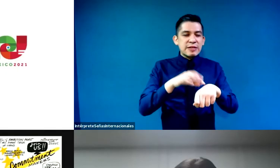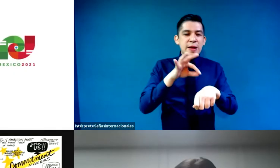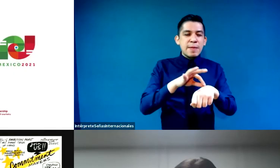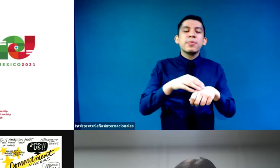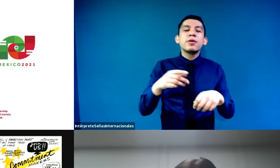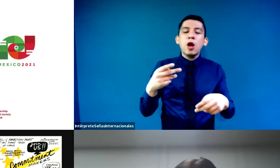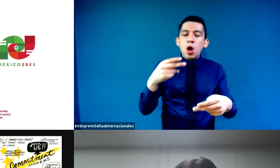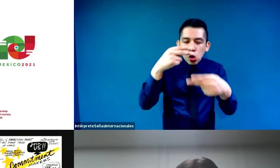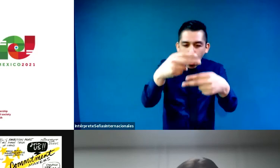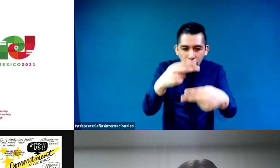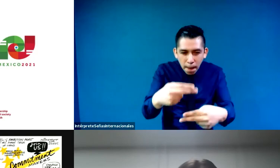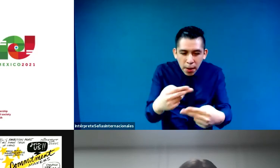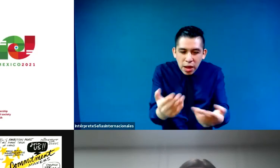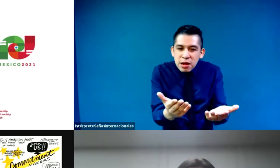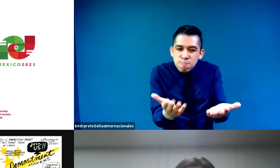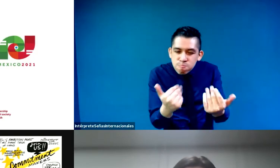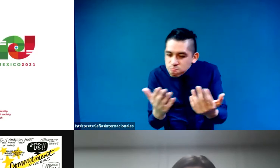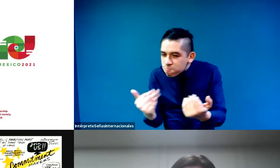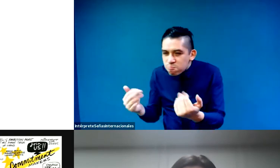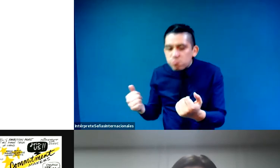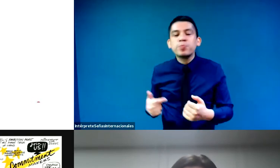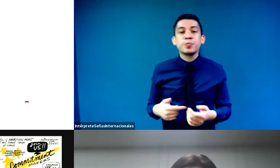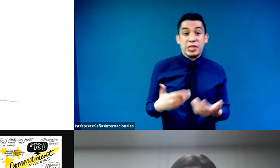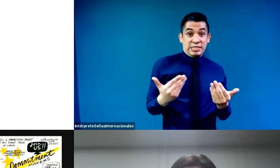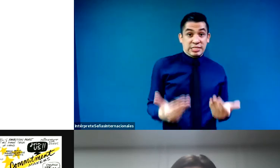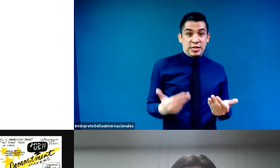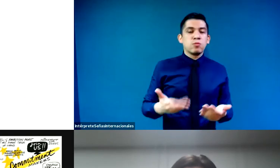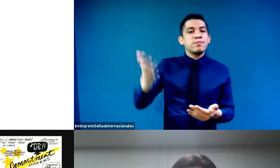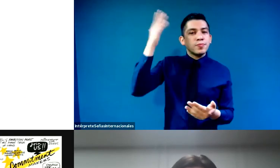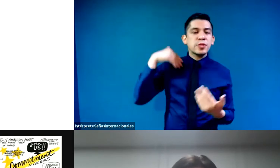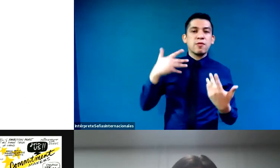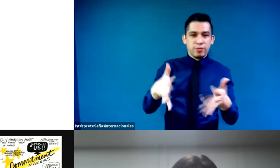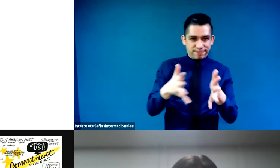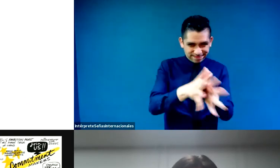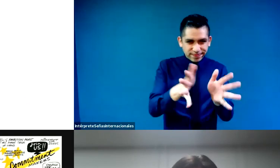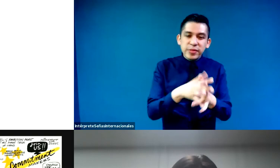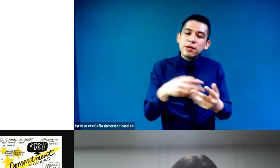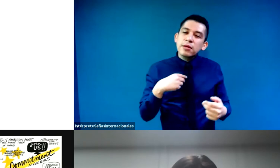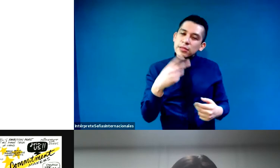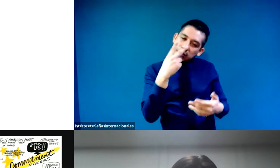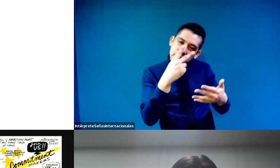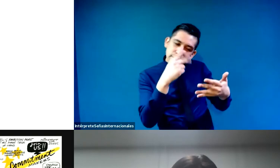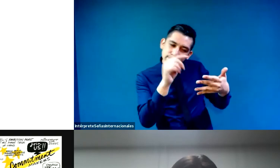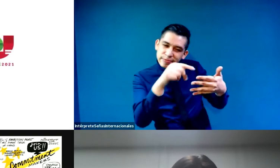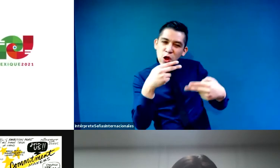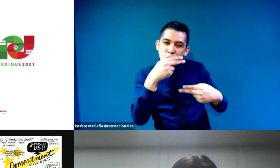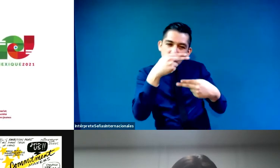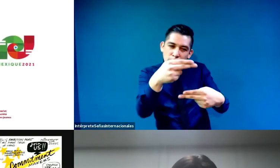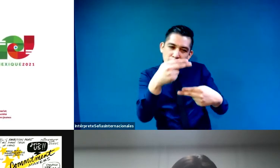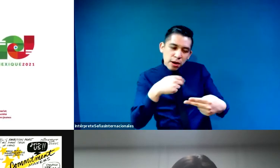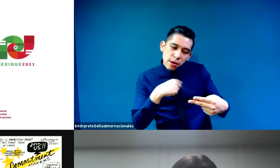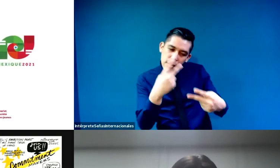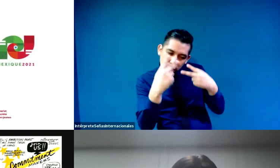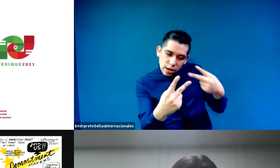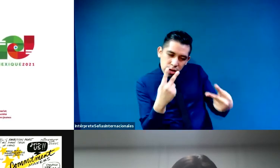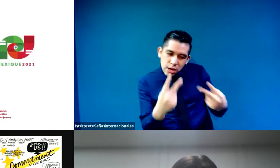previously, we'll do our best to answer as many of your questions as possible. And I'd like to invite all of the